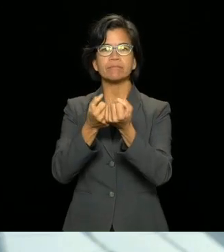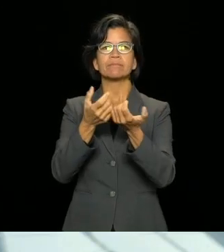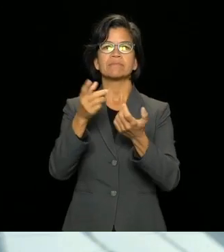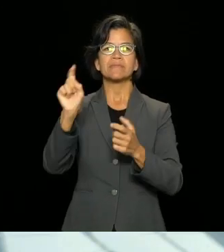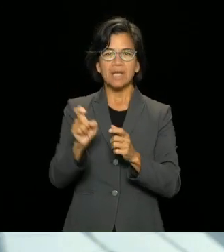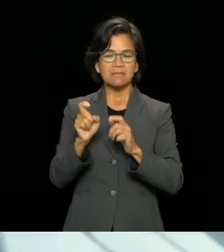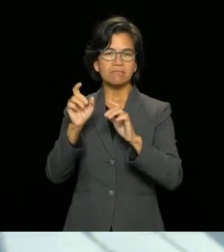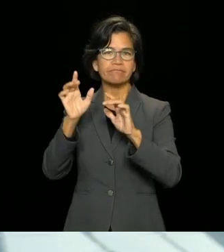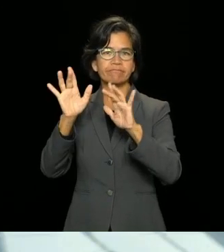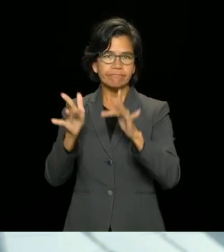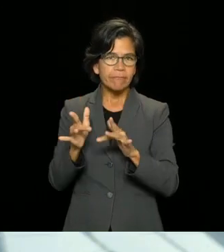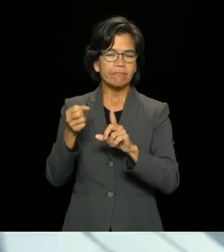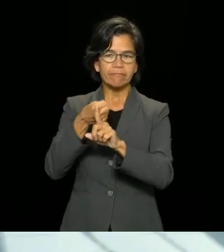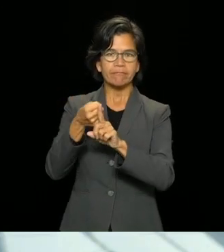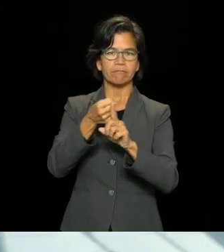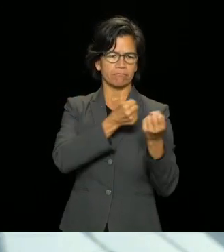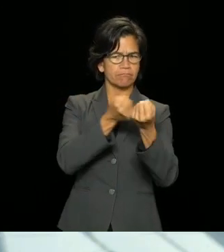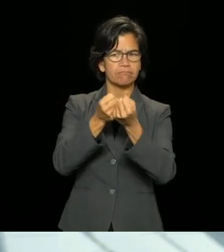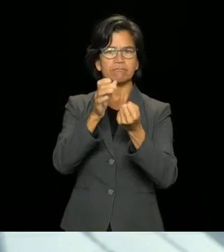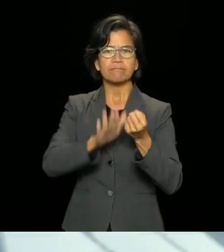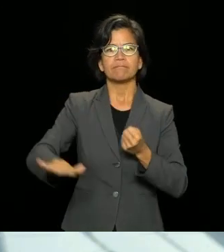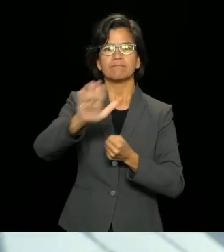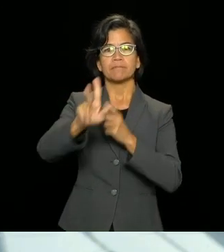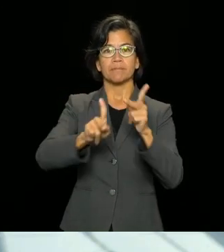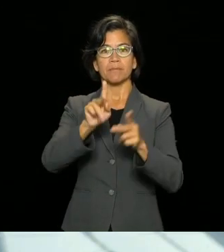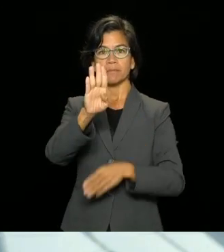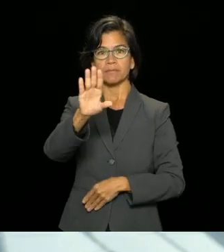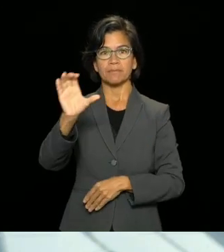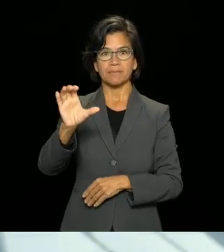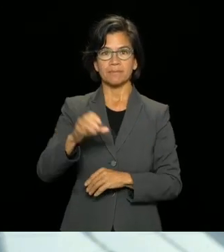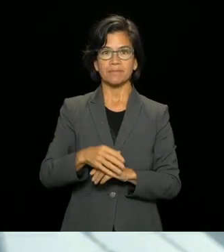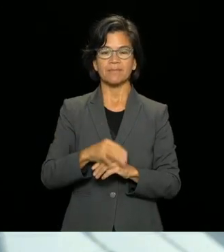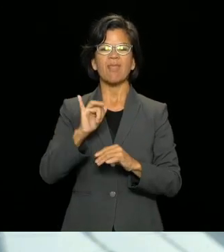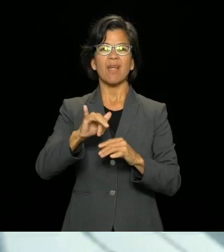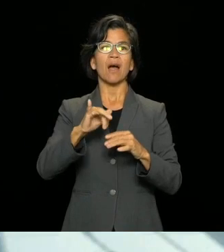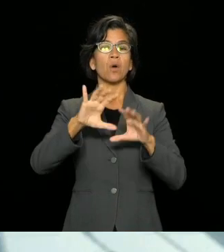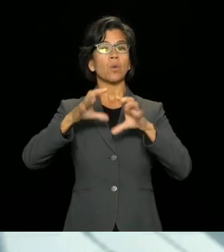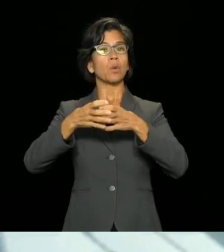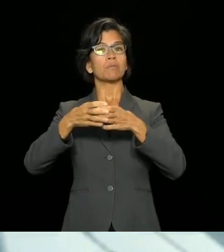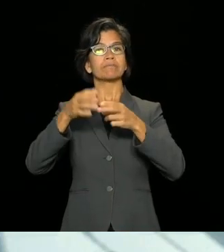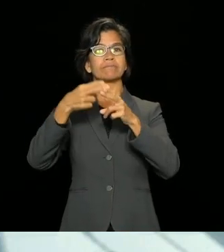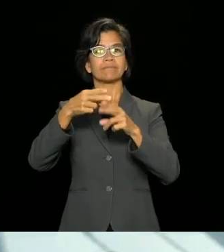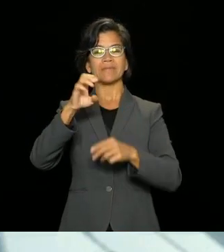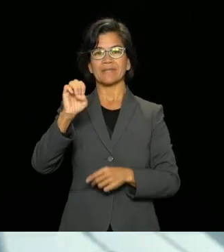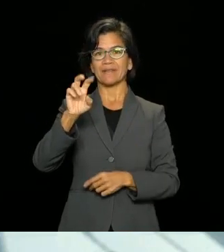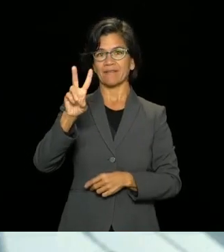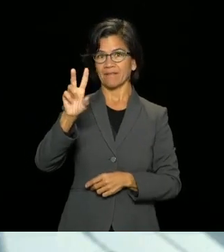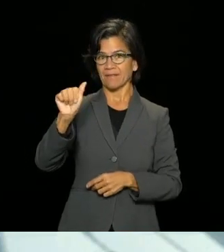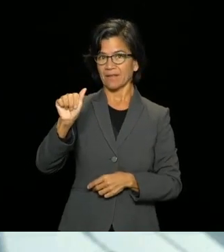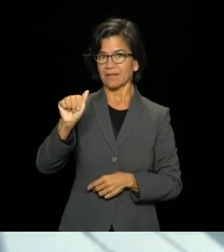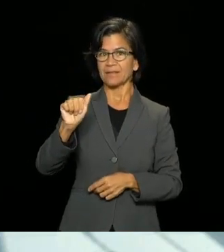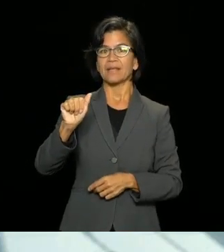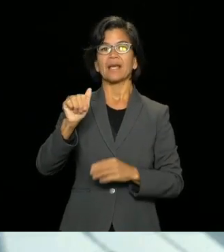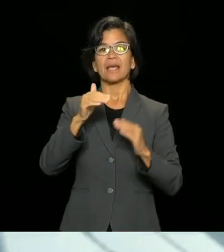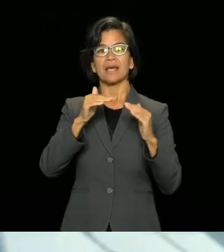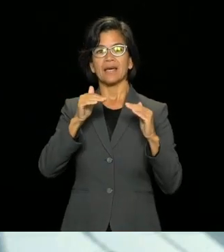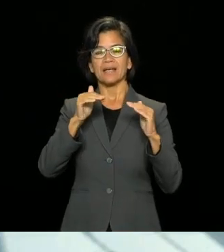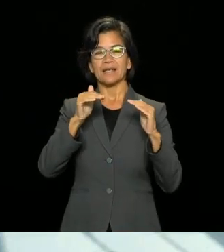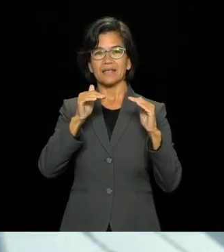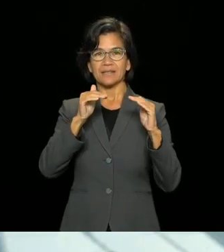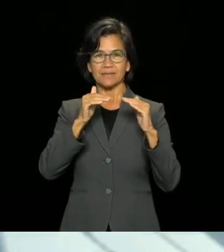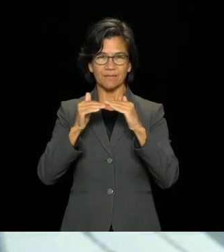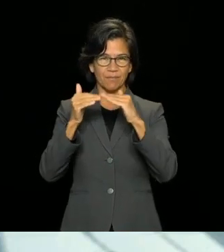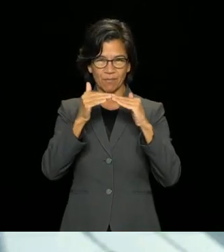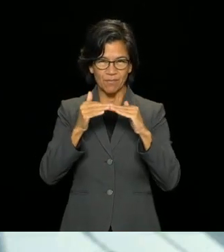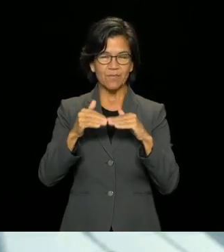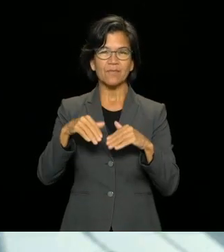services across the province. EVA BC will undertake this work in partnership with my ministry, the Ministry of Finance's